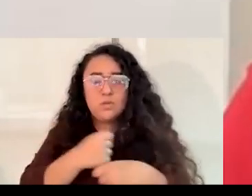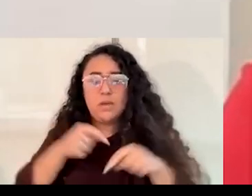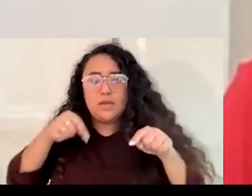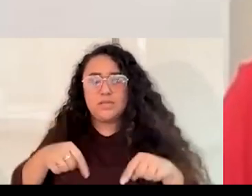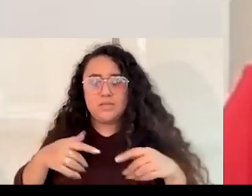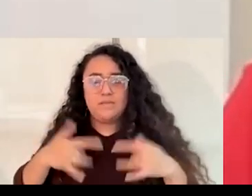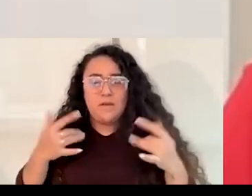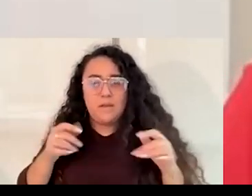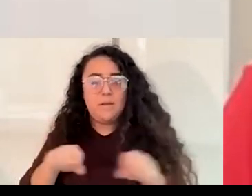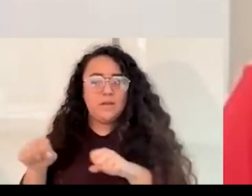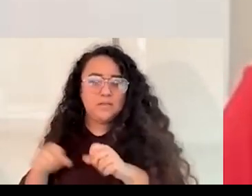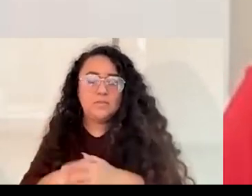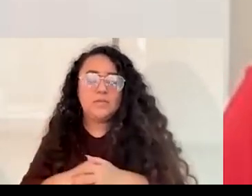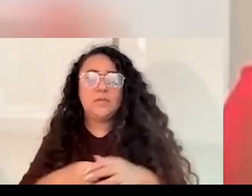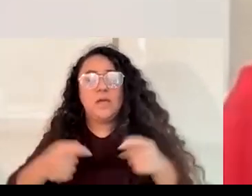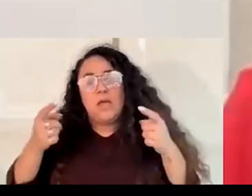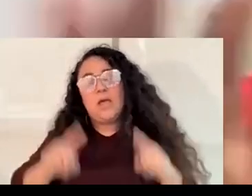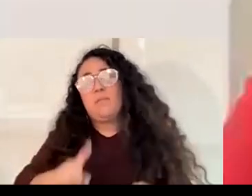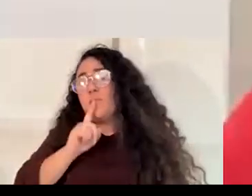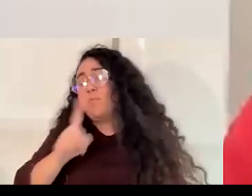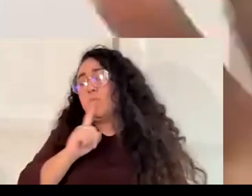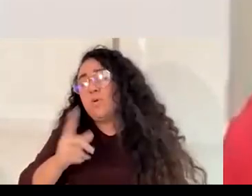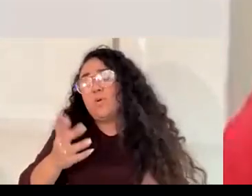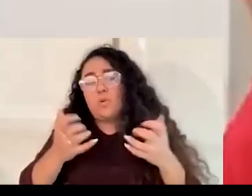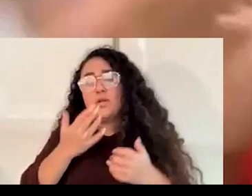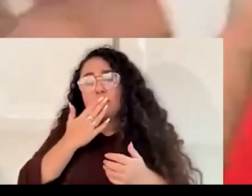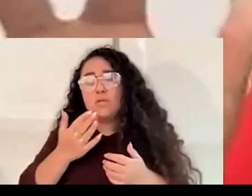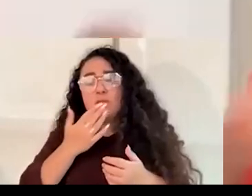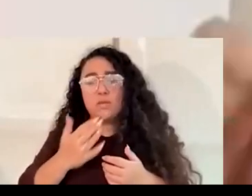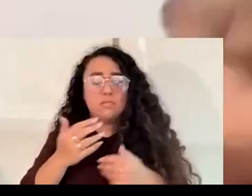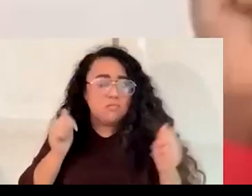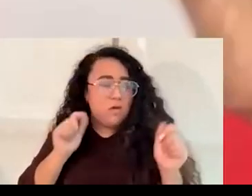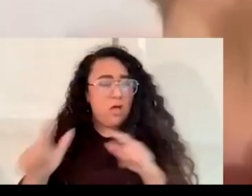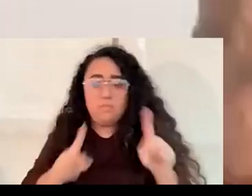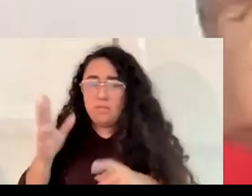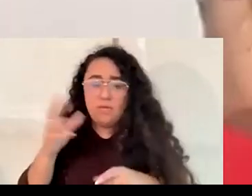event happen. I really want to thank the FV, everyone on the